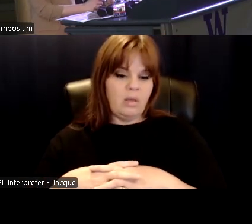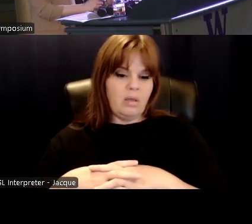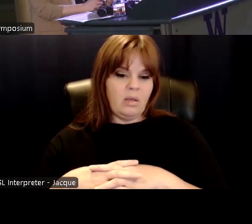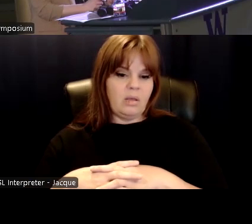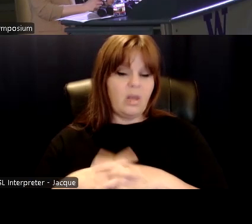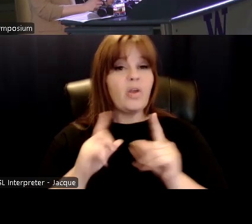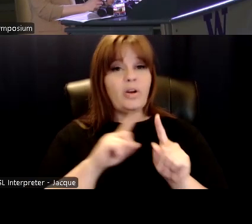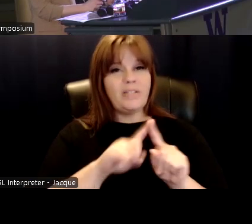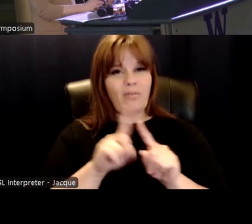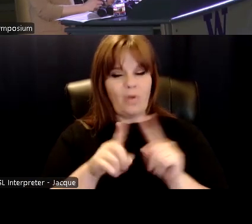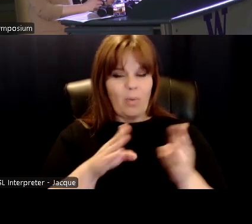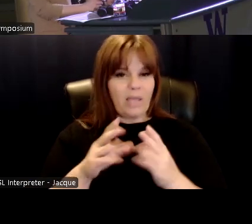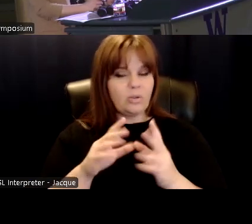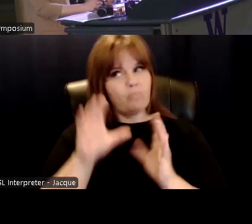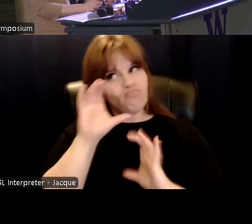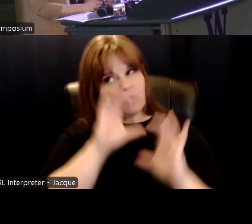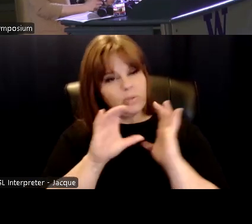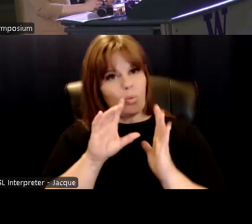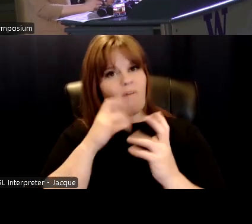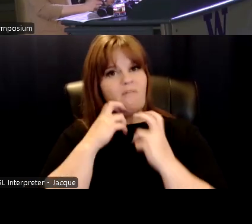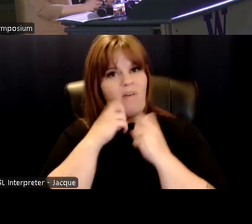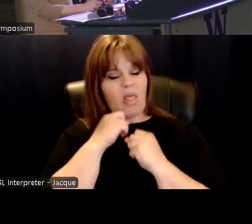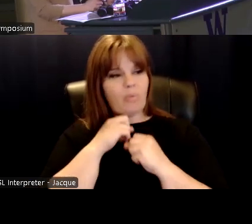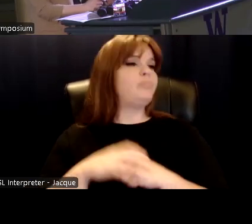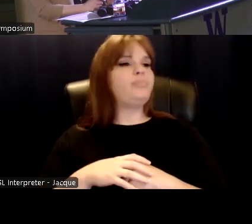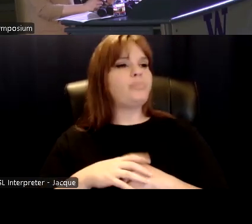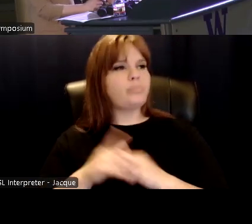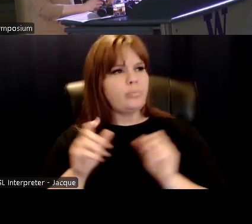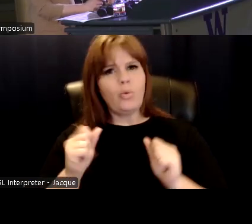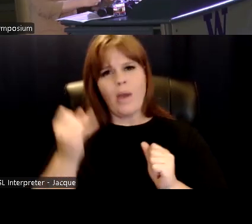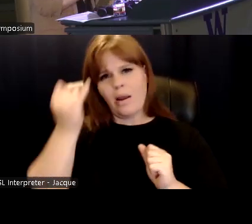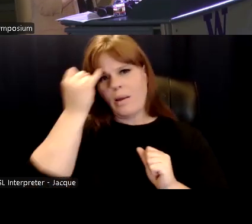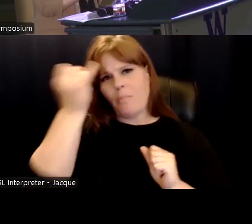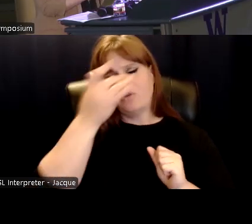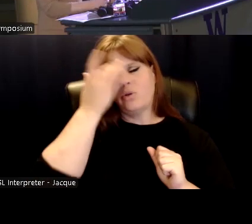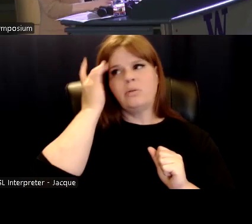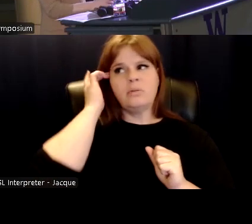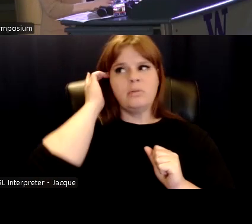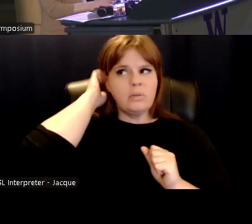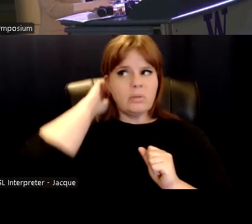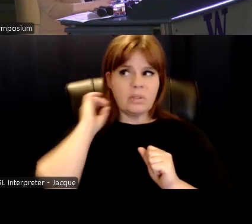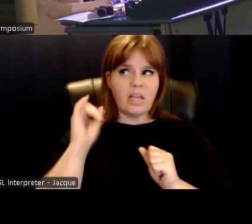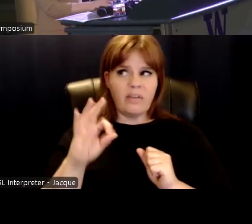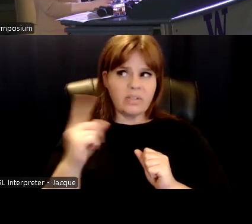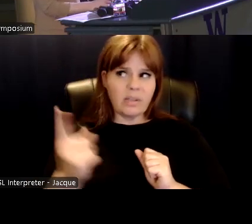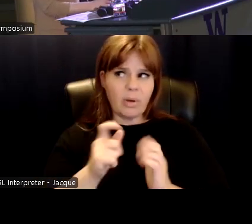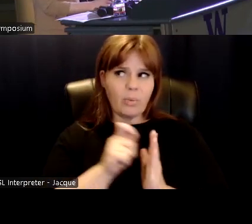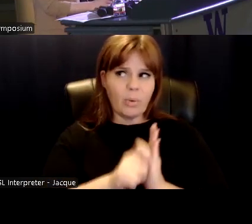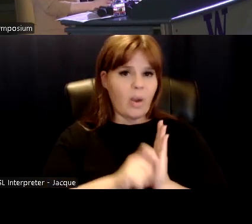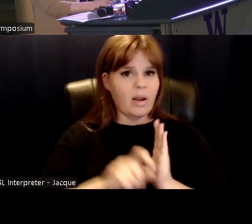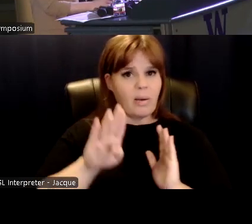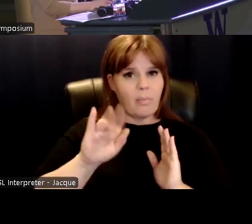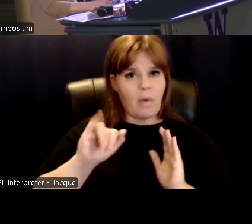to explore your values. You can imagine someone were to be writing a biography about